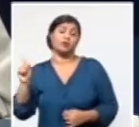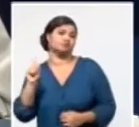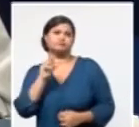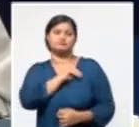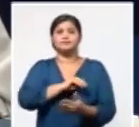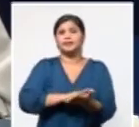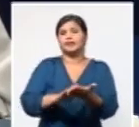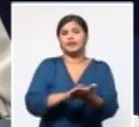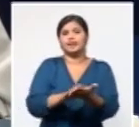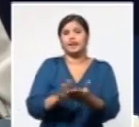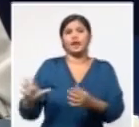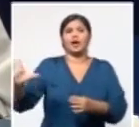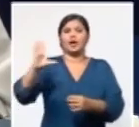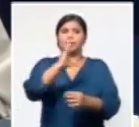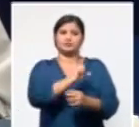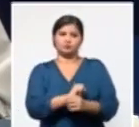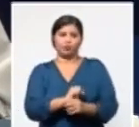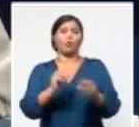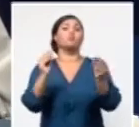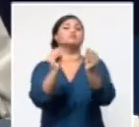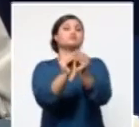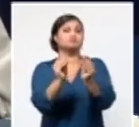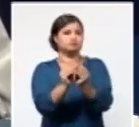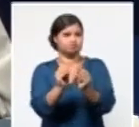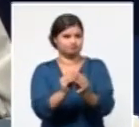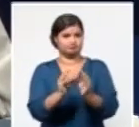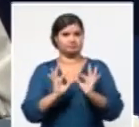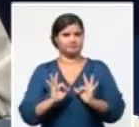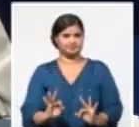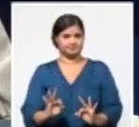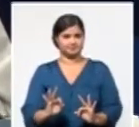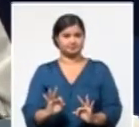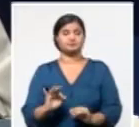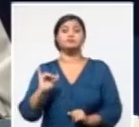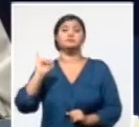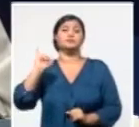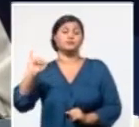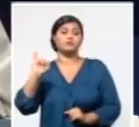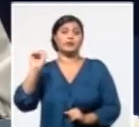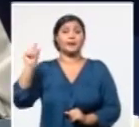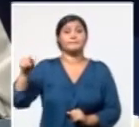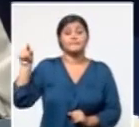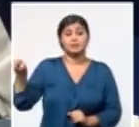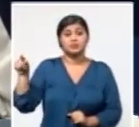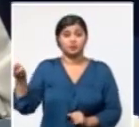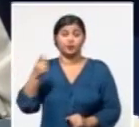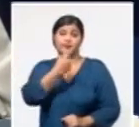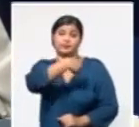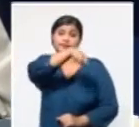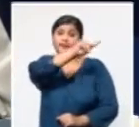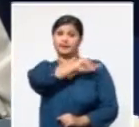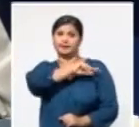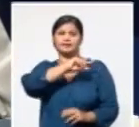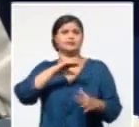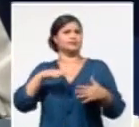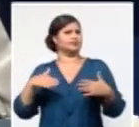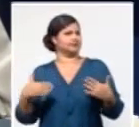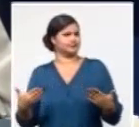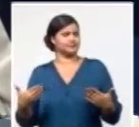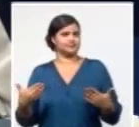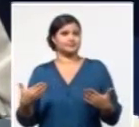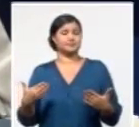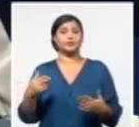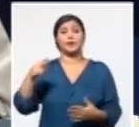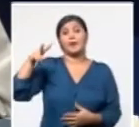are asymptomatic who spread the disease. 6 of the people diagnosed yesterday are